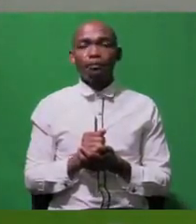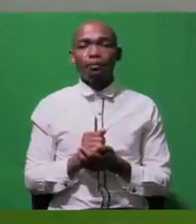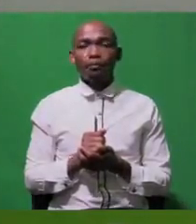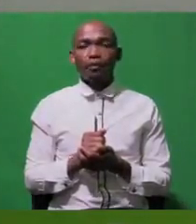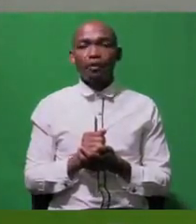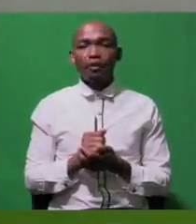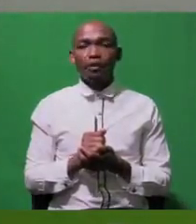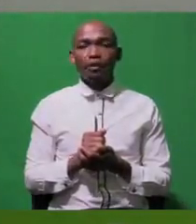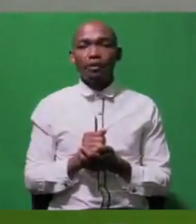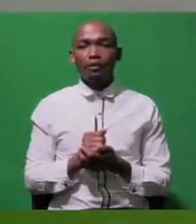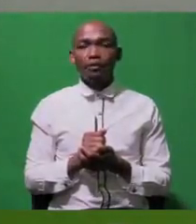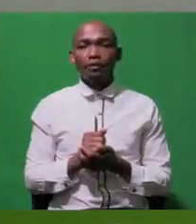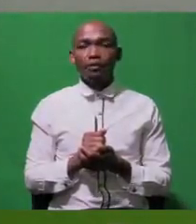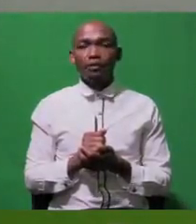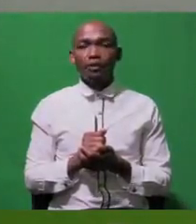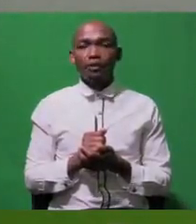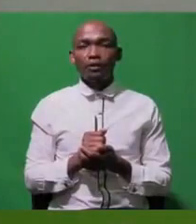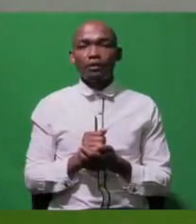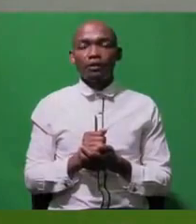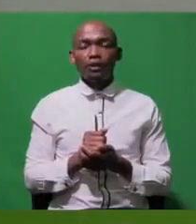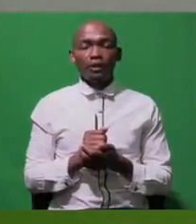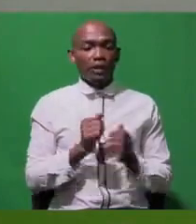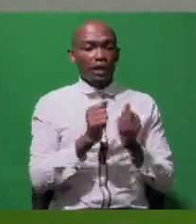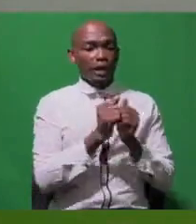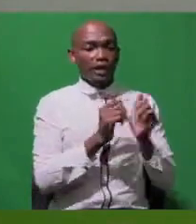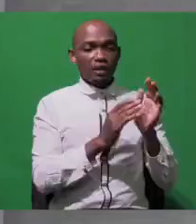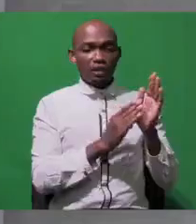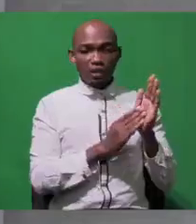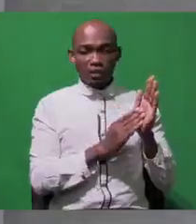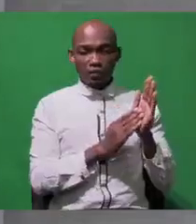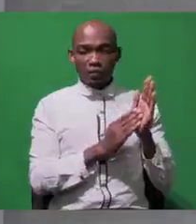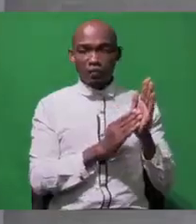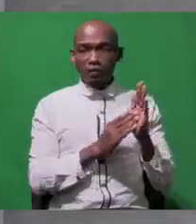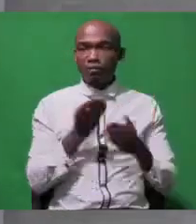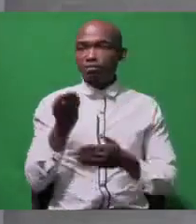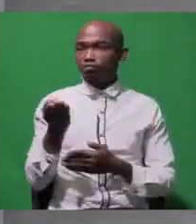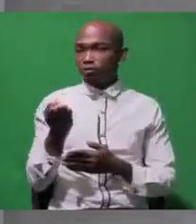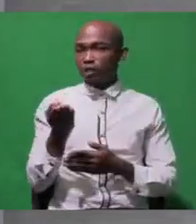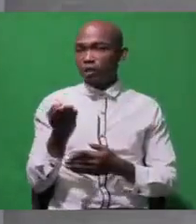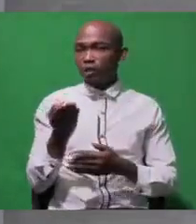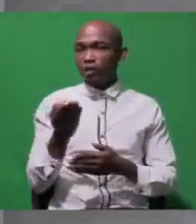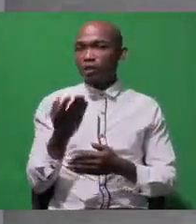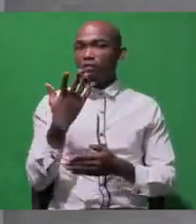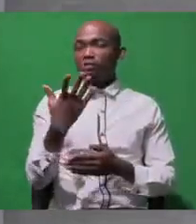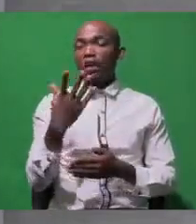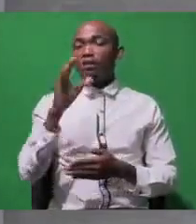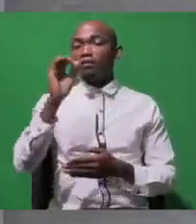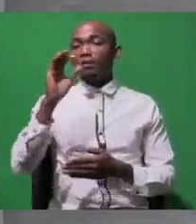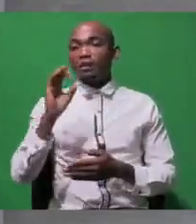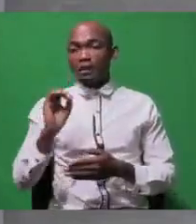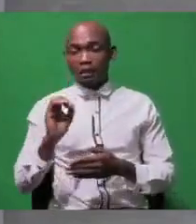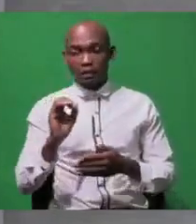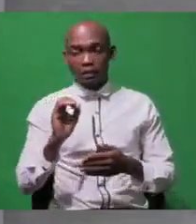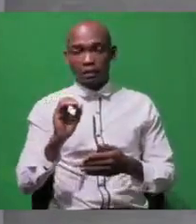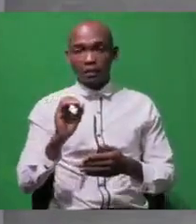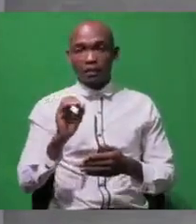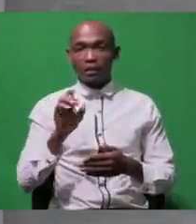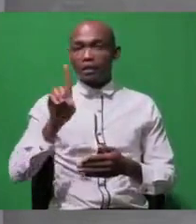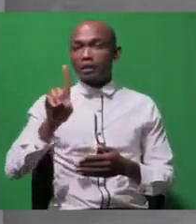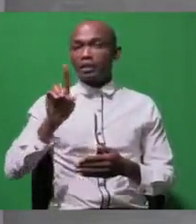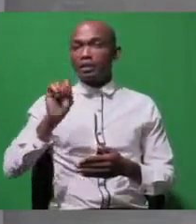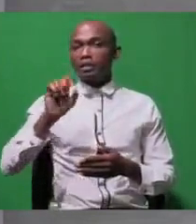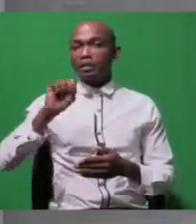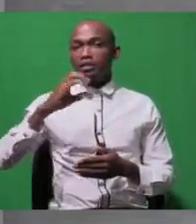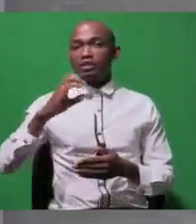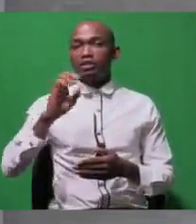At 18th, H. Smile paid us by check less 5% cash discount.